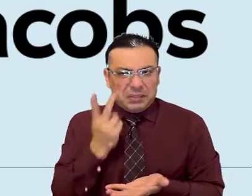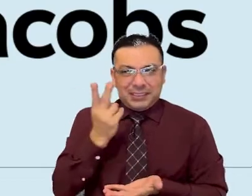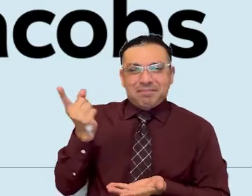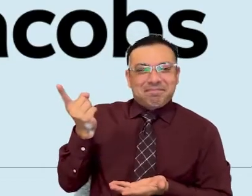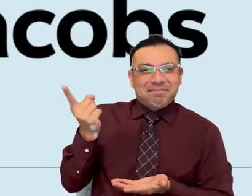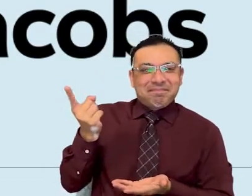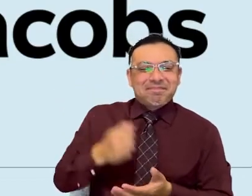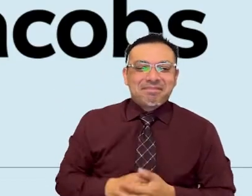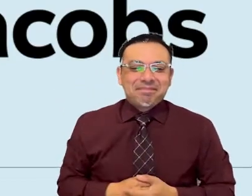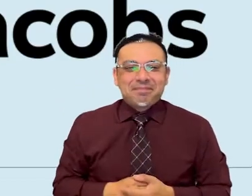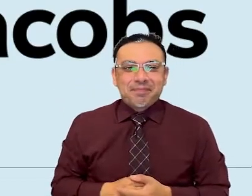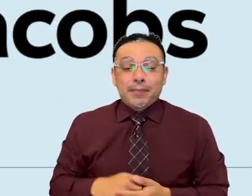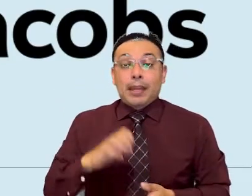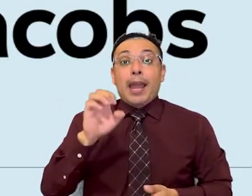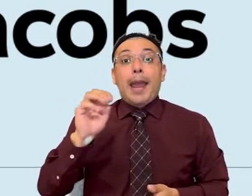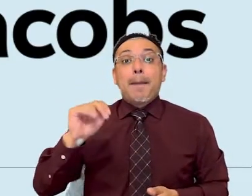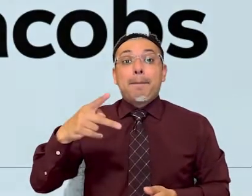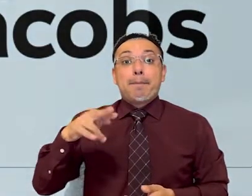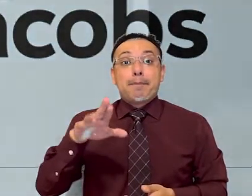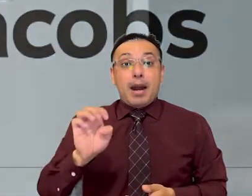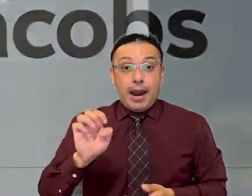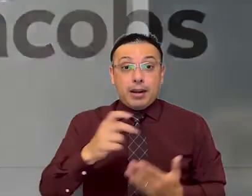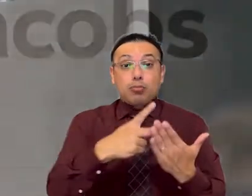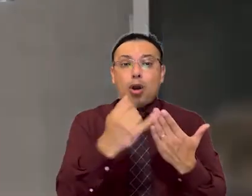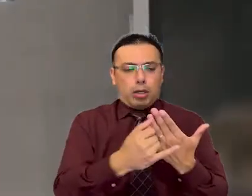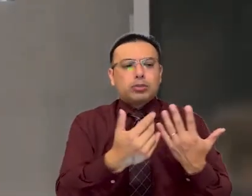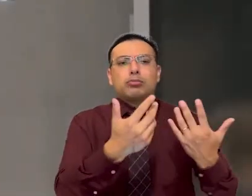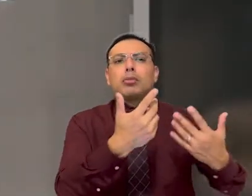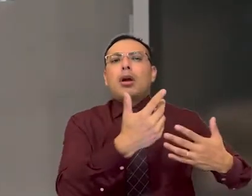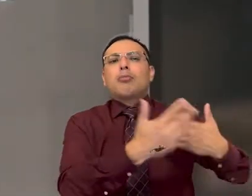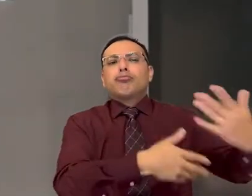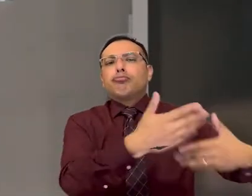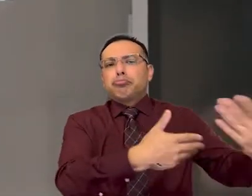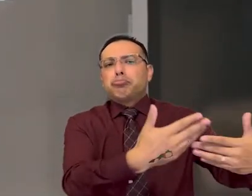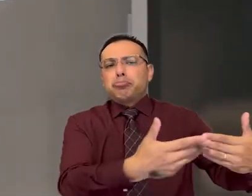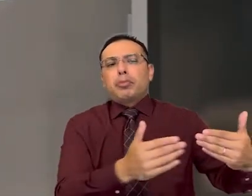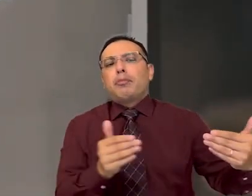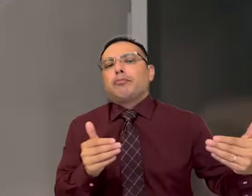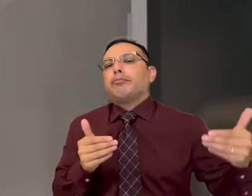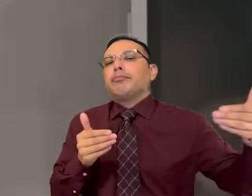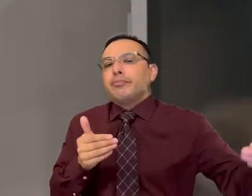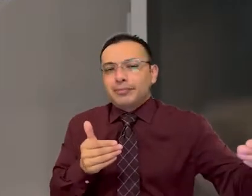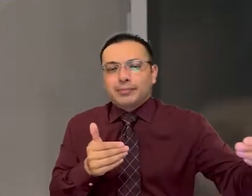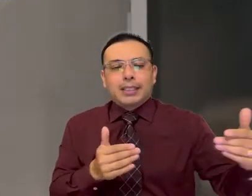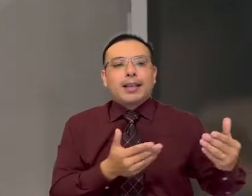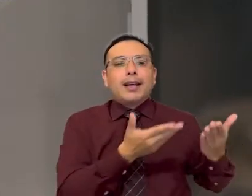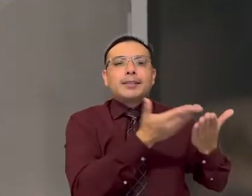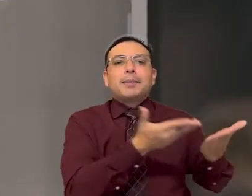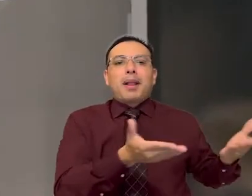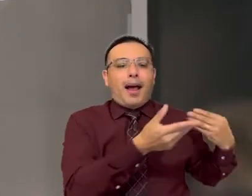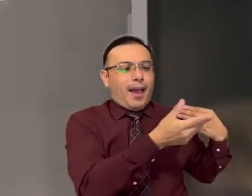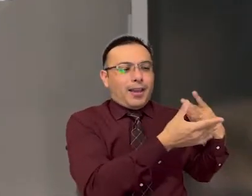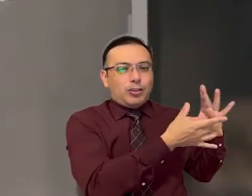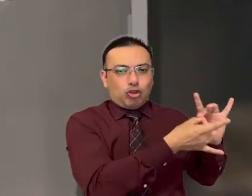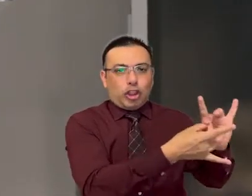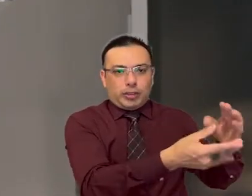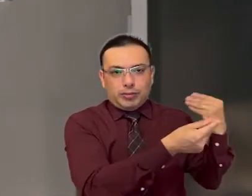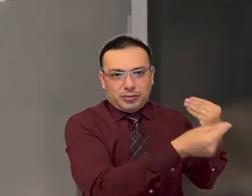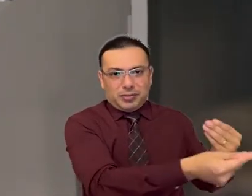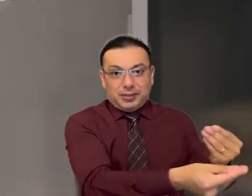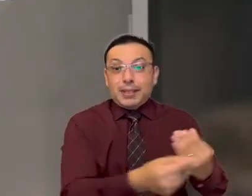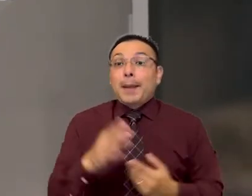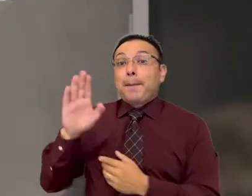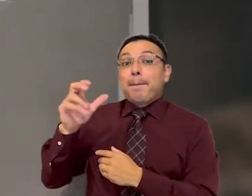Empire projects are further along in their supply chain. Beacon has only made a few announcements about who will be its main